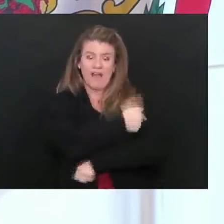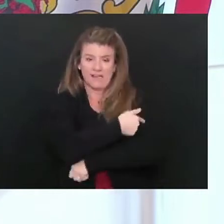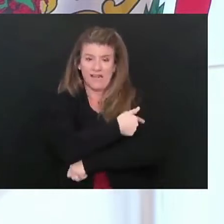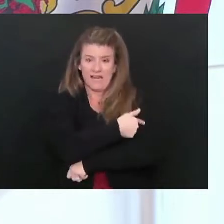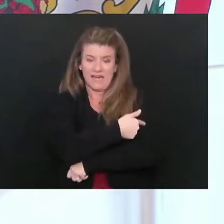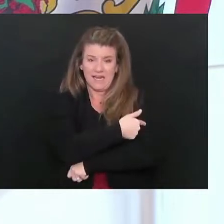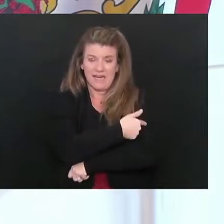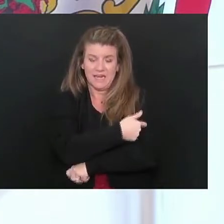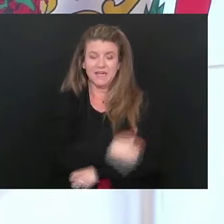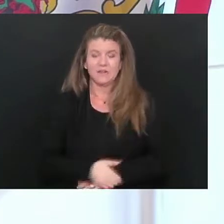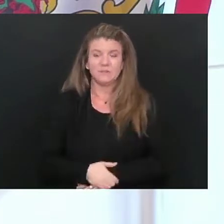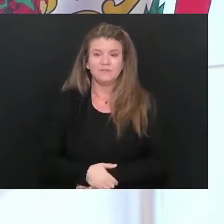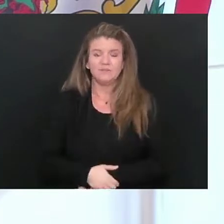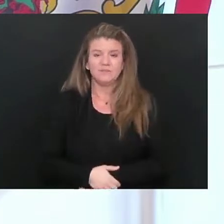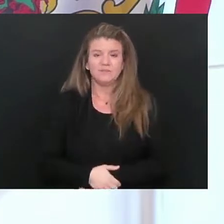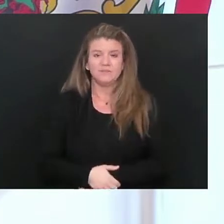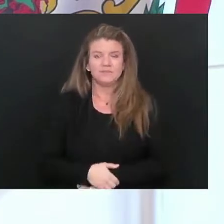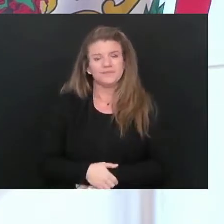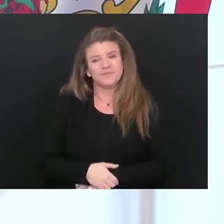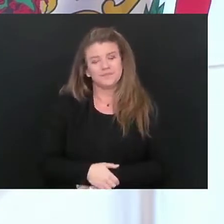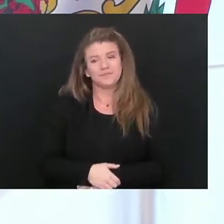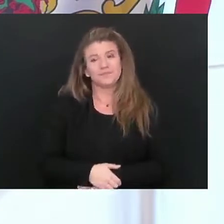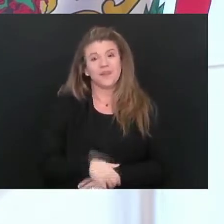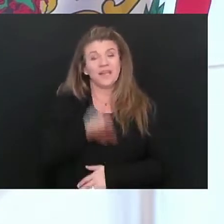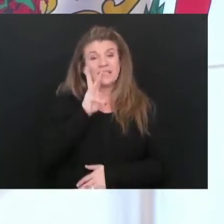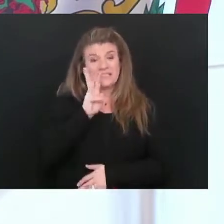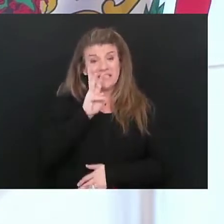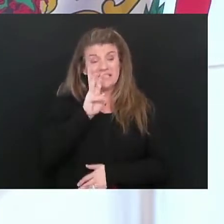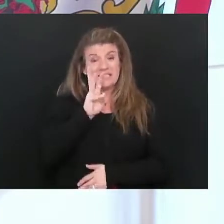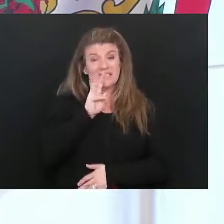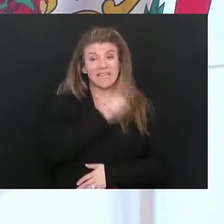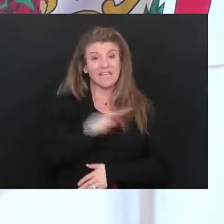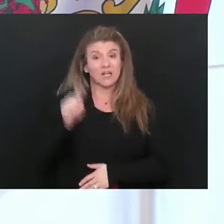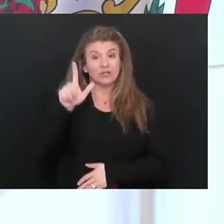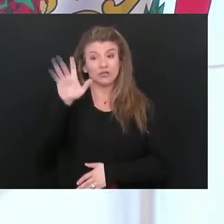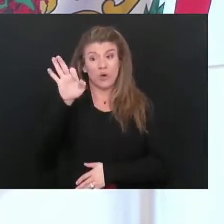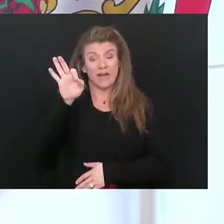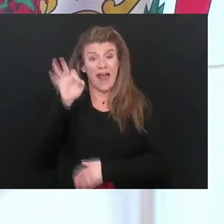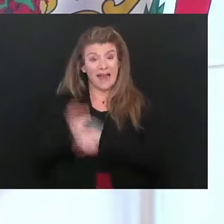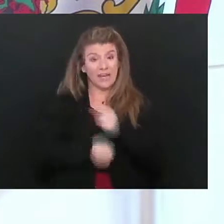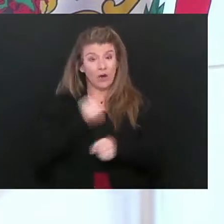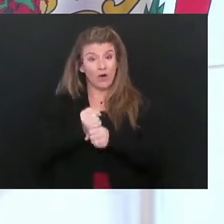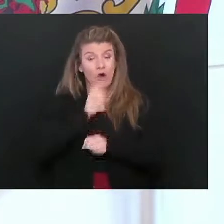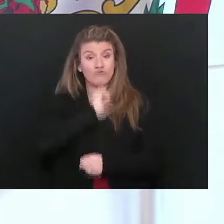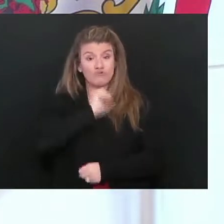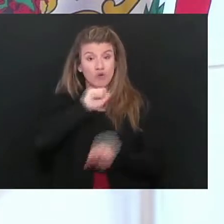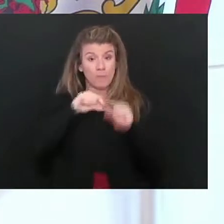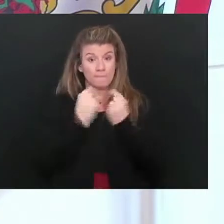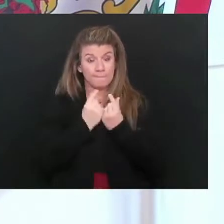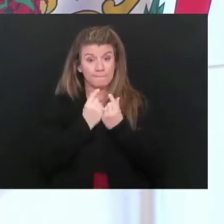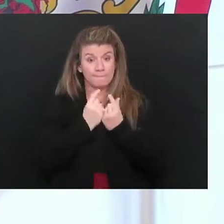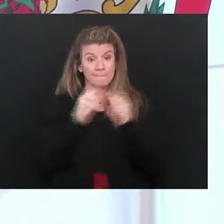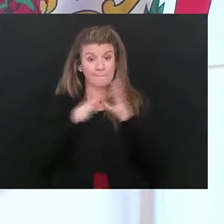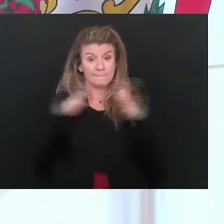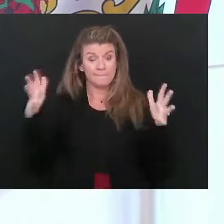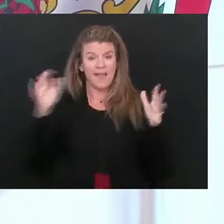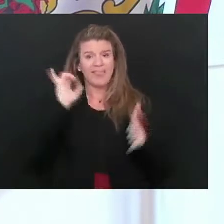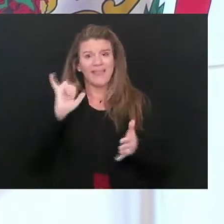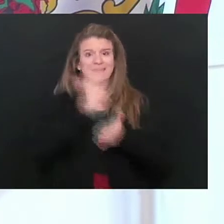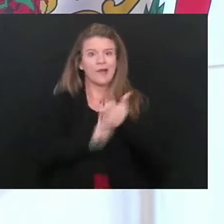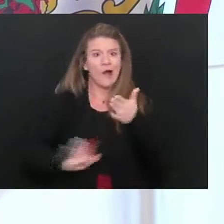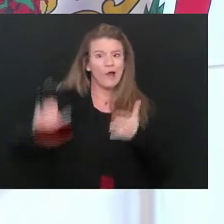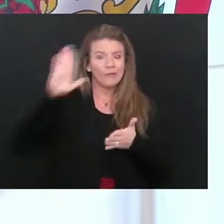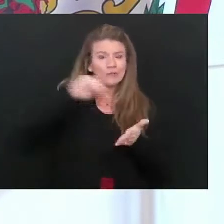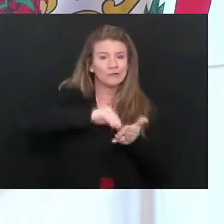vaccinated, and the 16 to 29-year-old group, a lot of college students